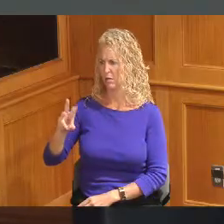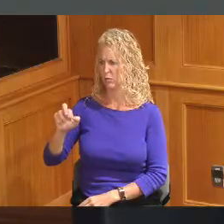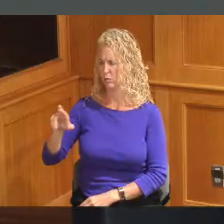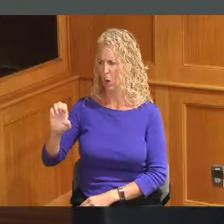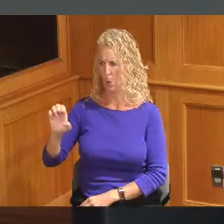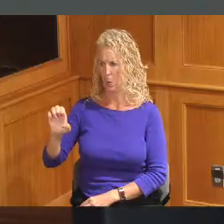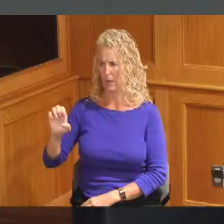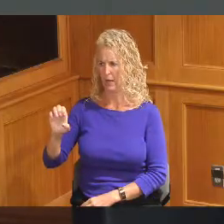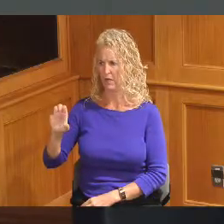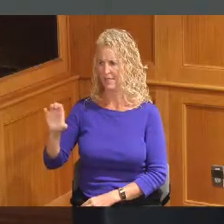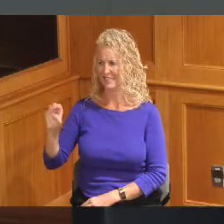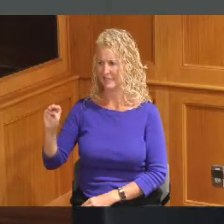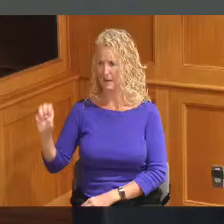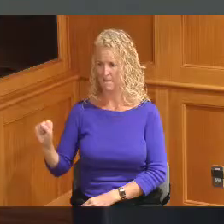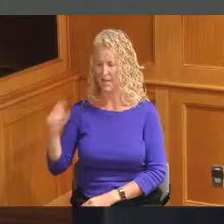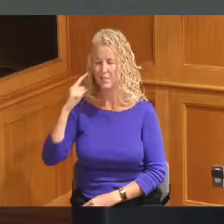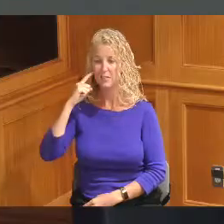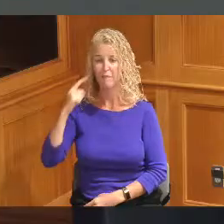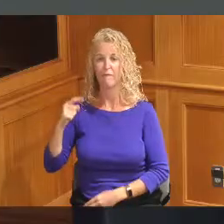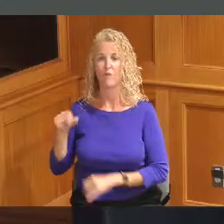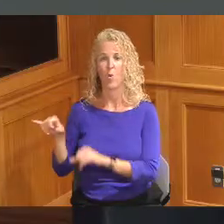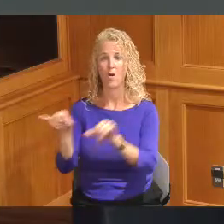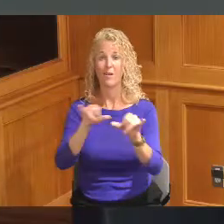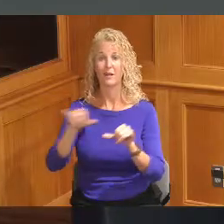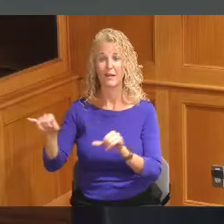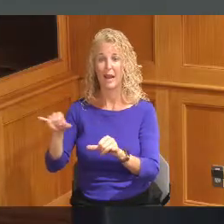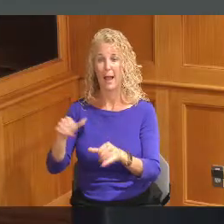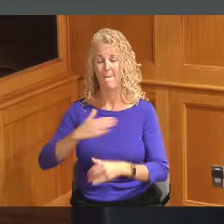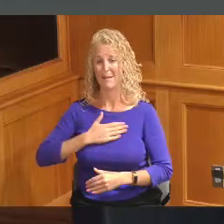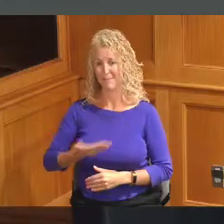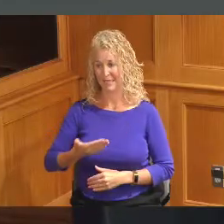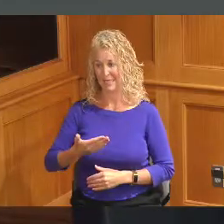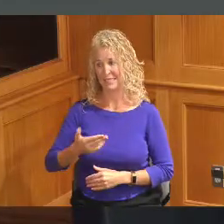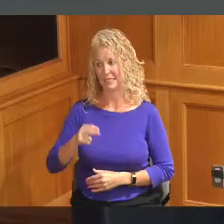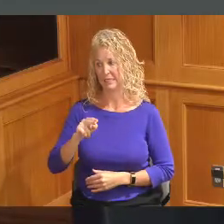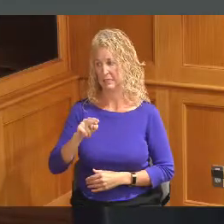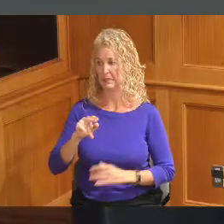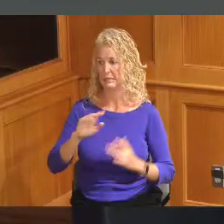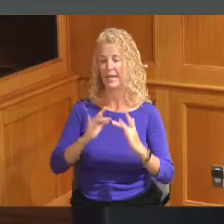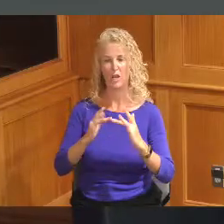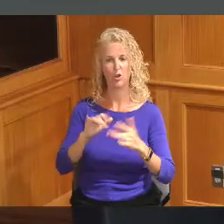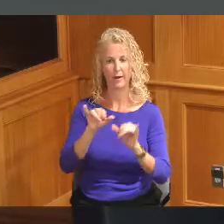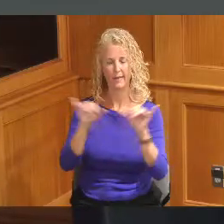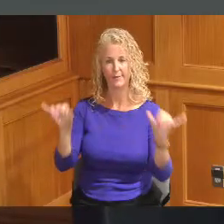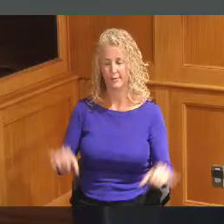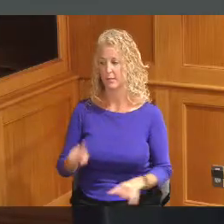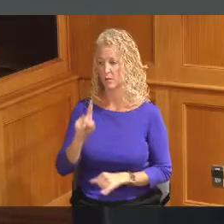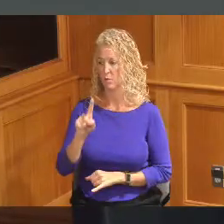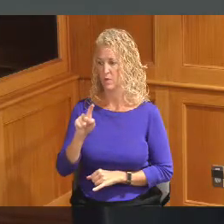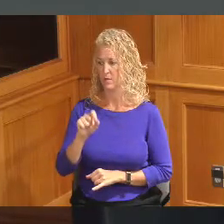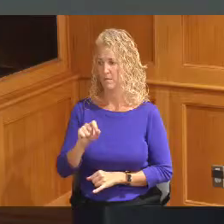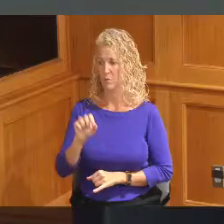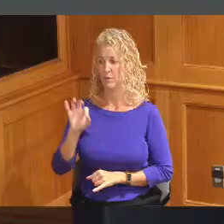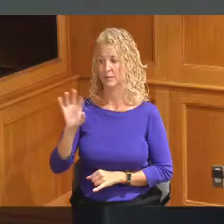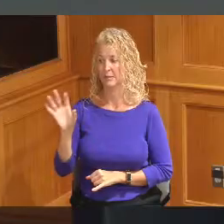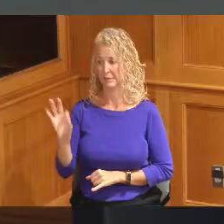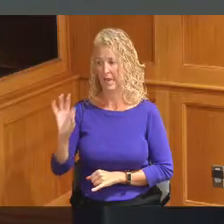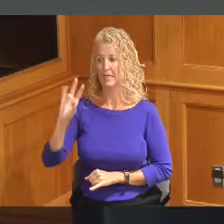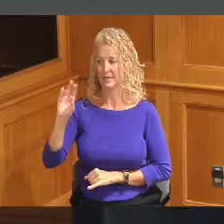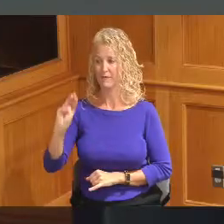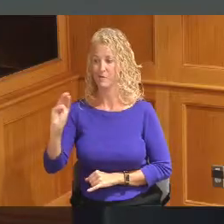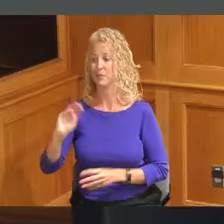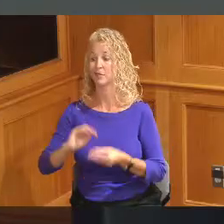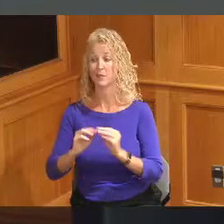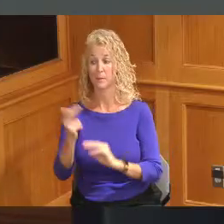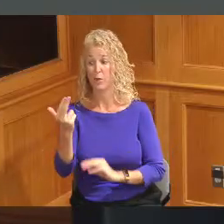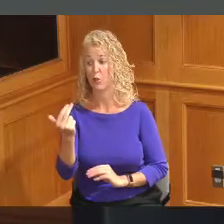support of the Common Pleas CMS Net application system at $1.97 million. Item 13 is